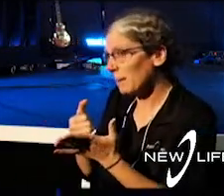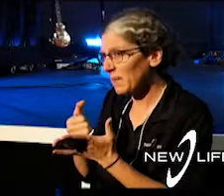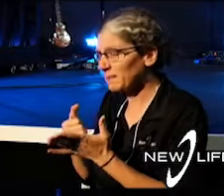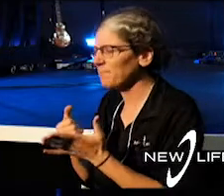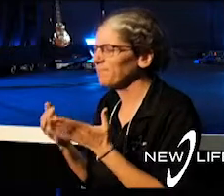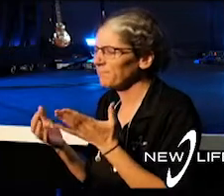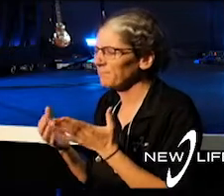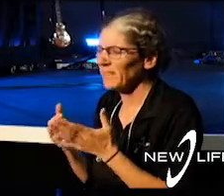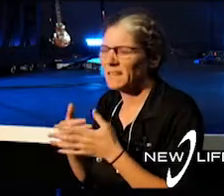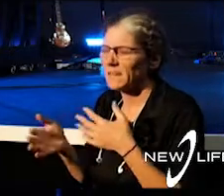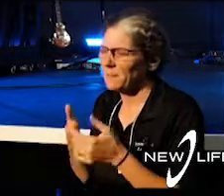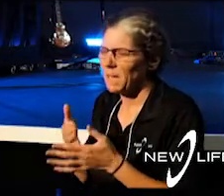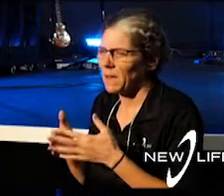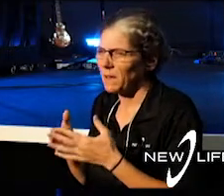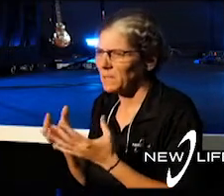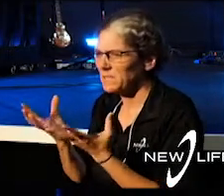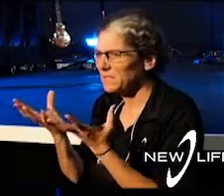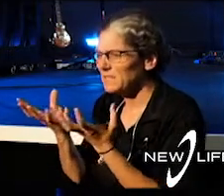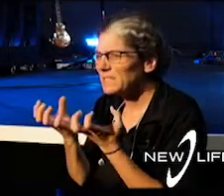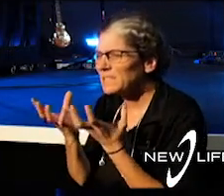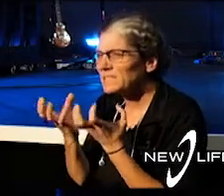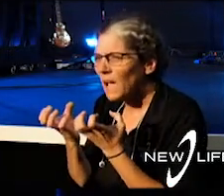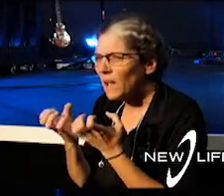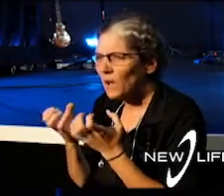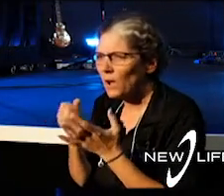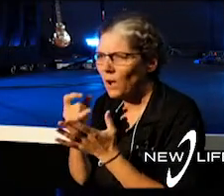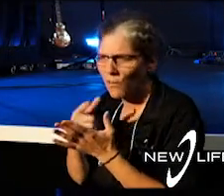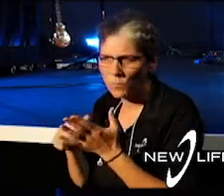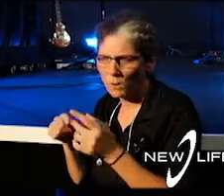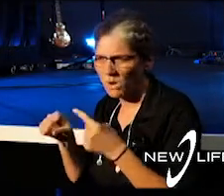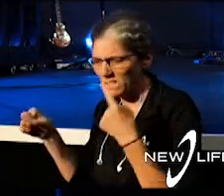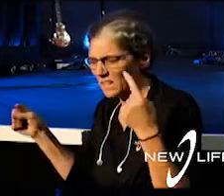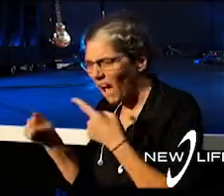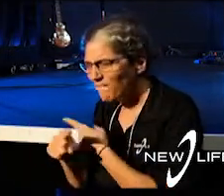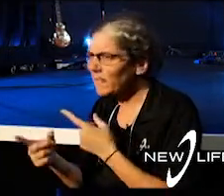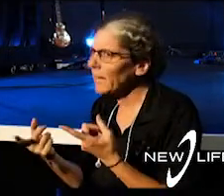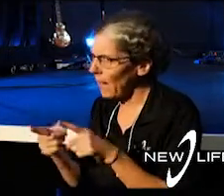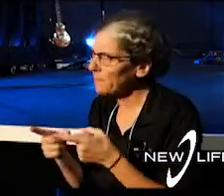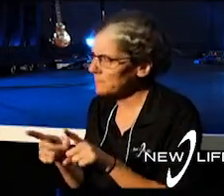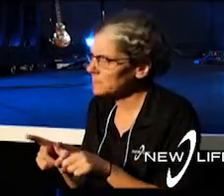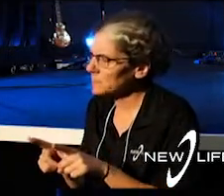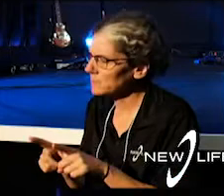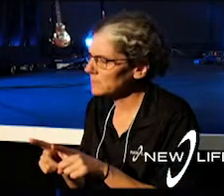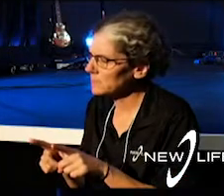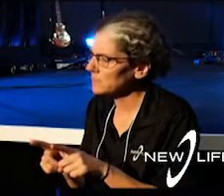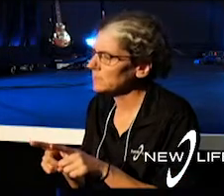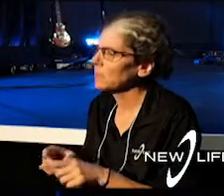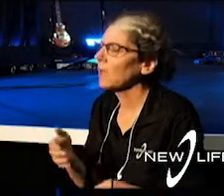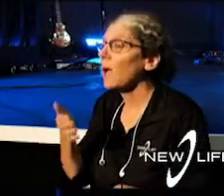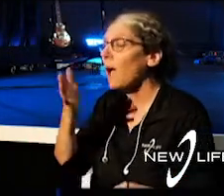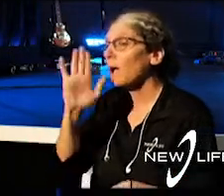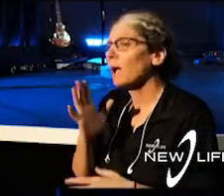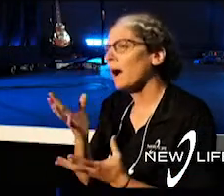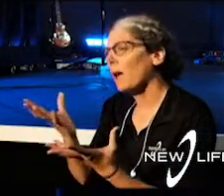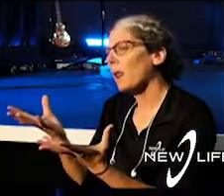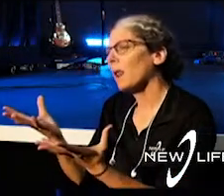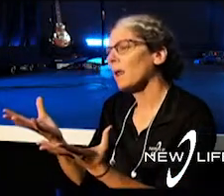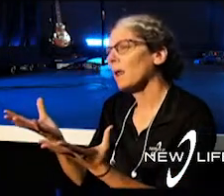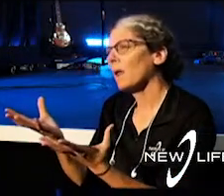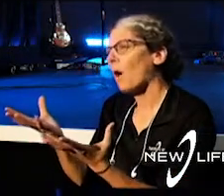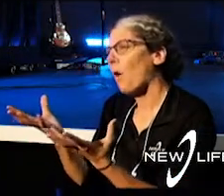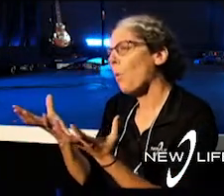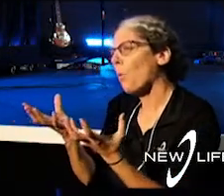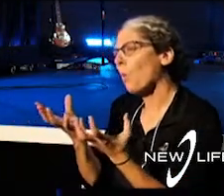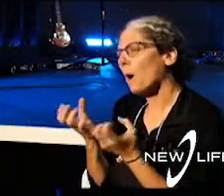Anything that we want so badly that it causes us to fight. And then James says, God jealously longs for